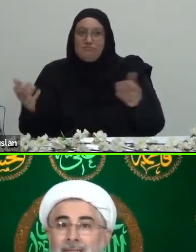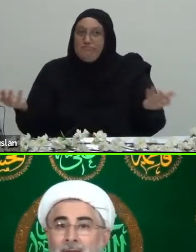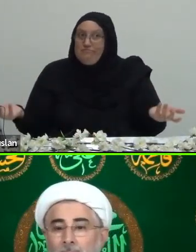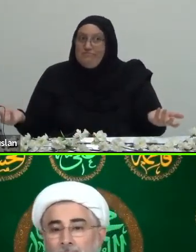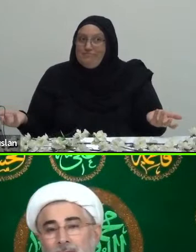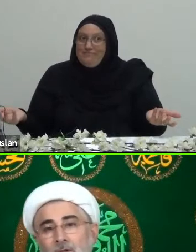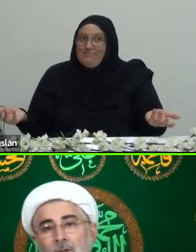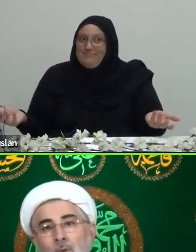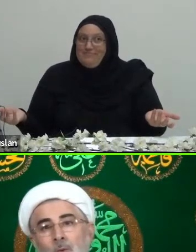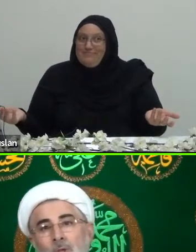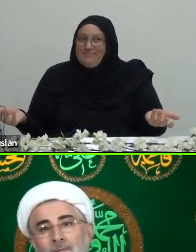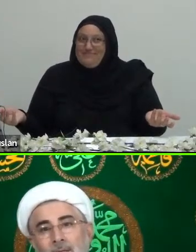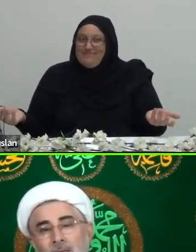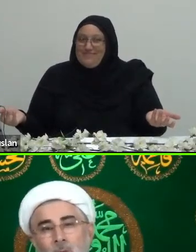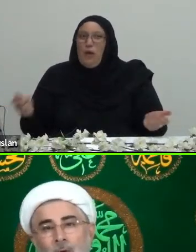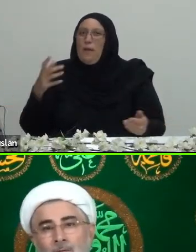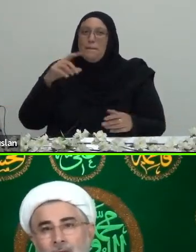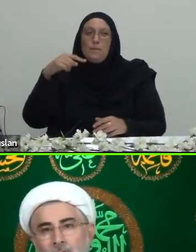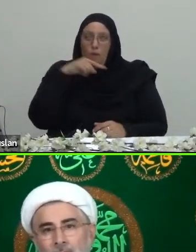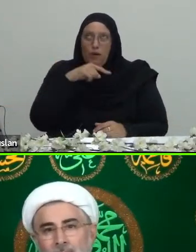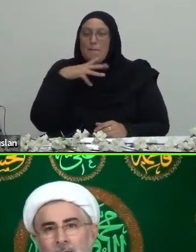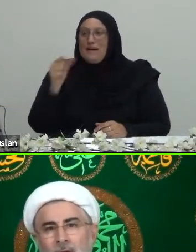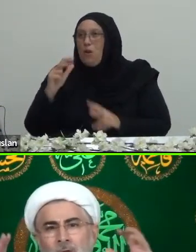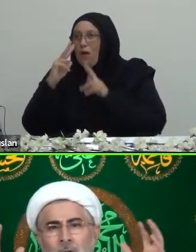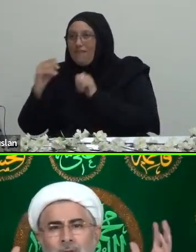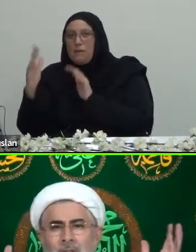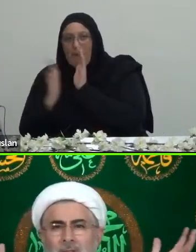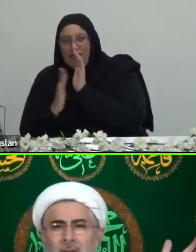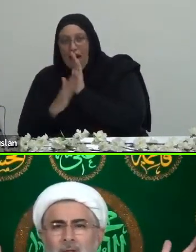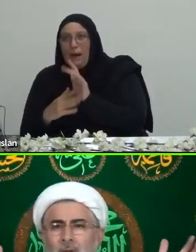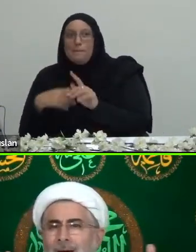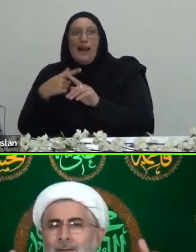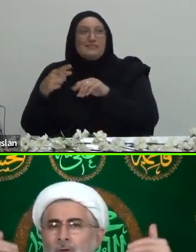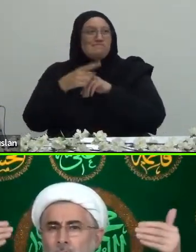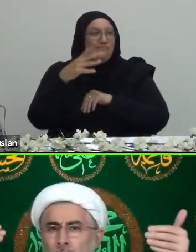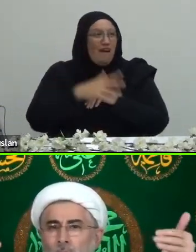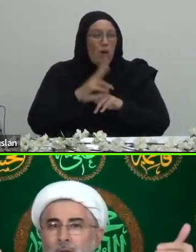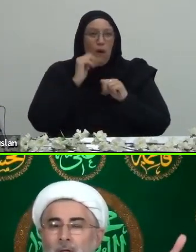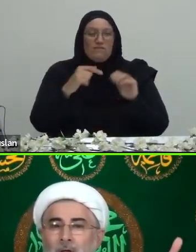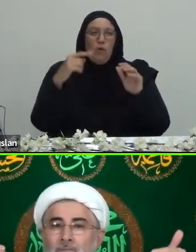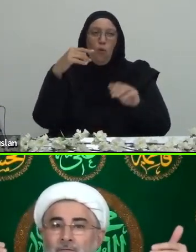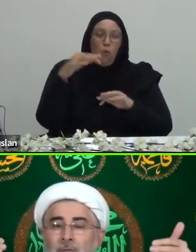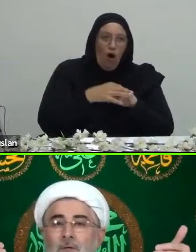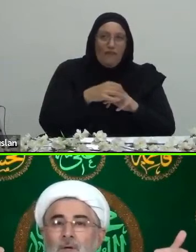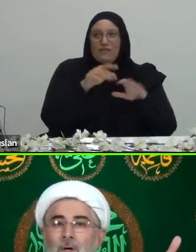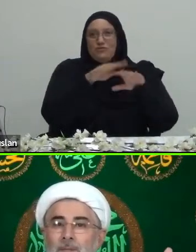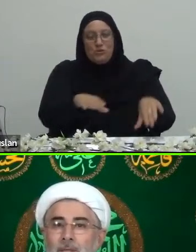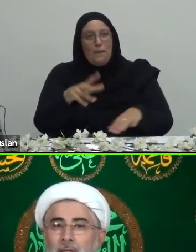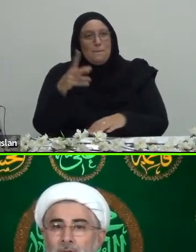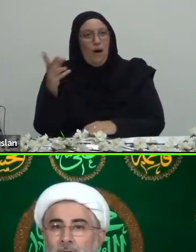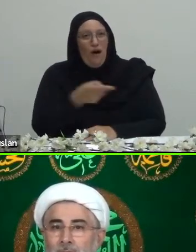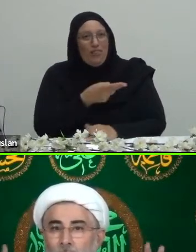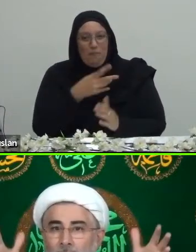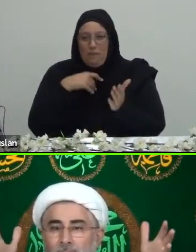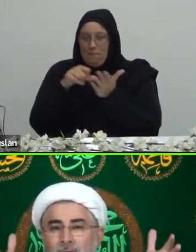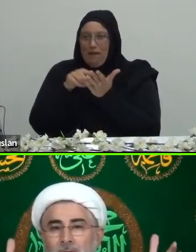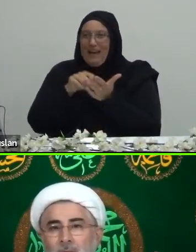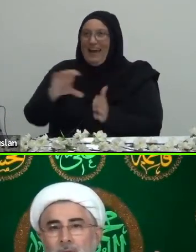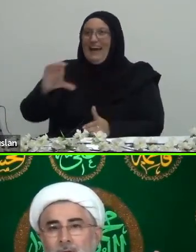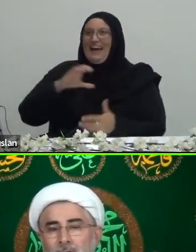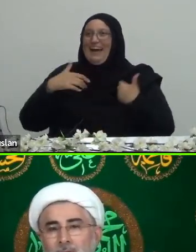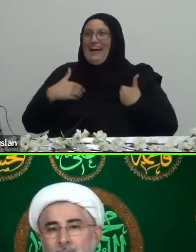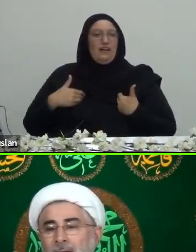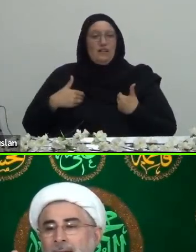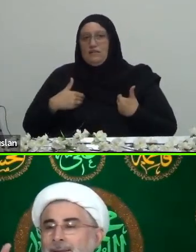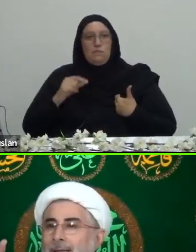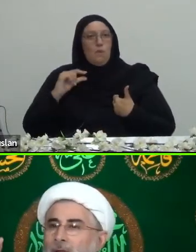he has an obligation to look after his wife and children. So the scenario, and there are so many fiscal obligations within the